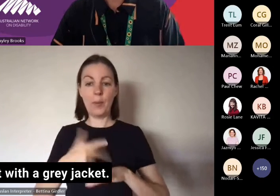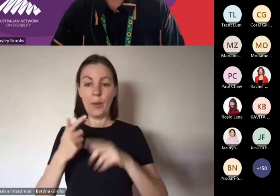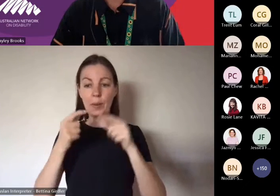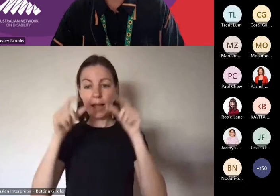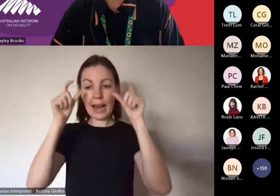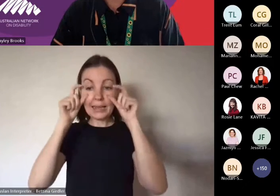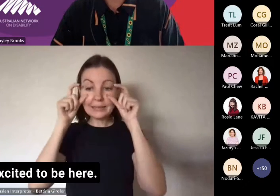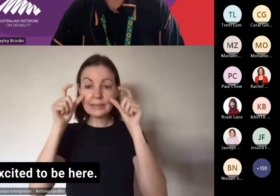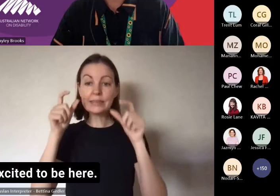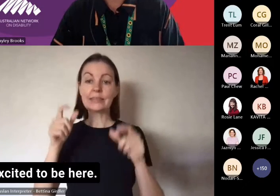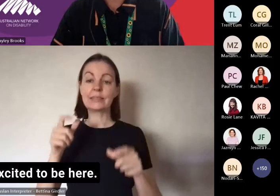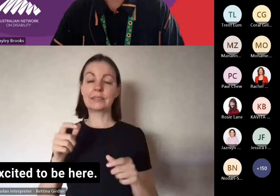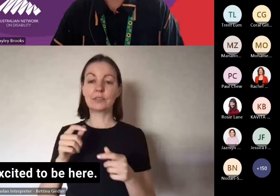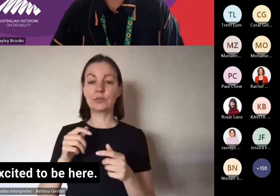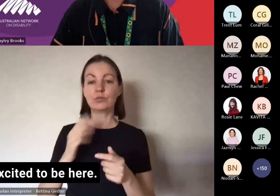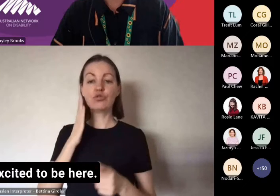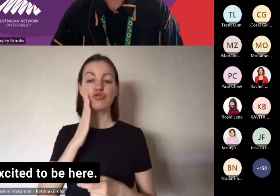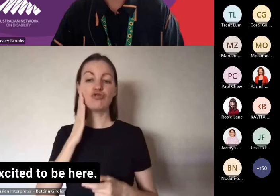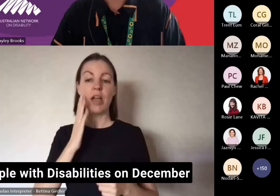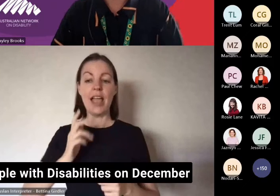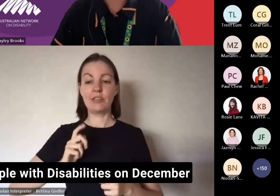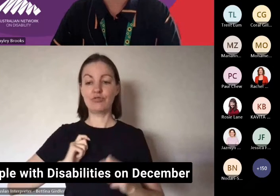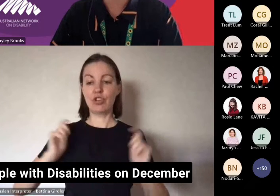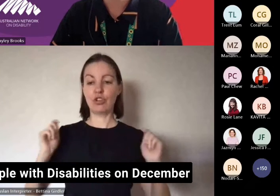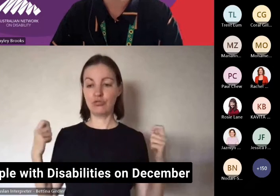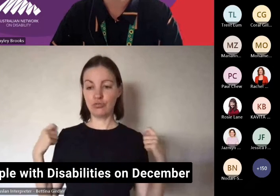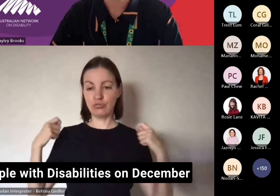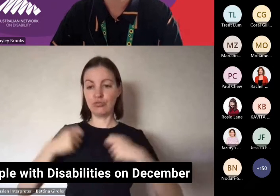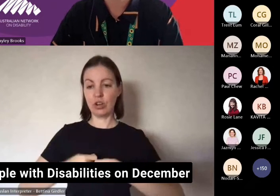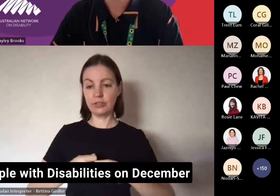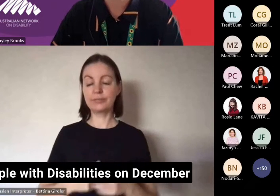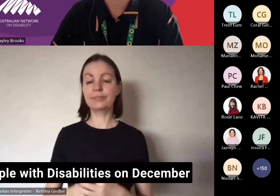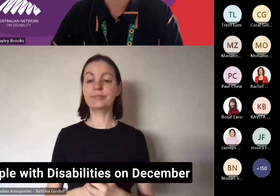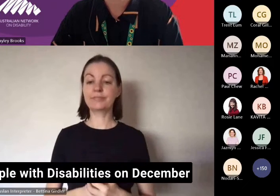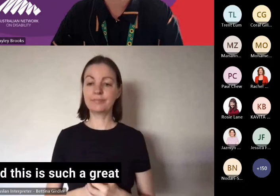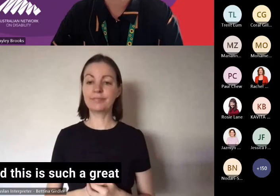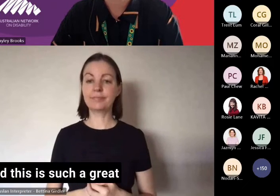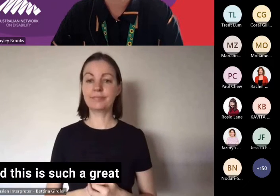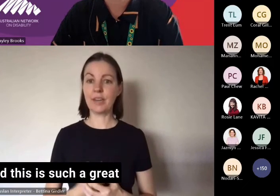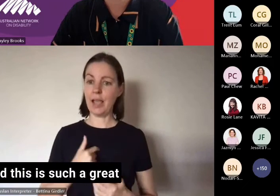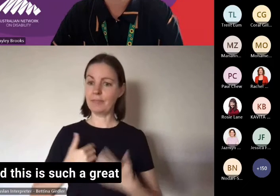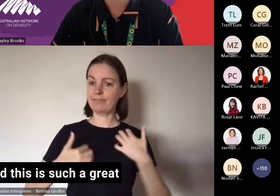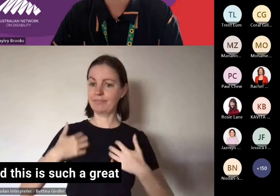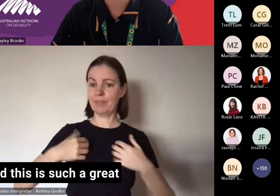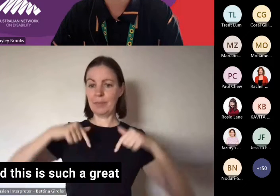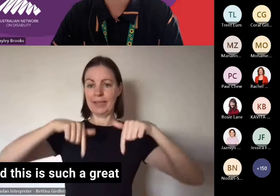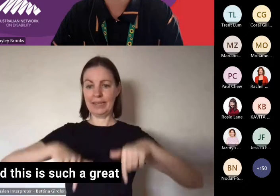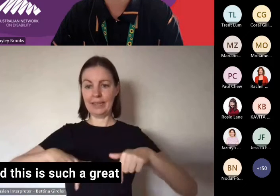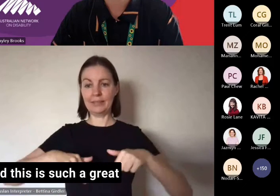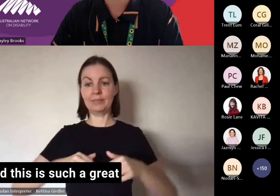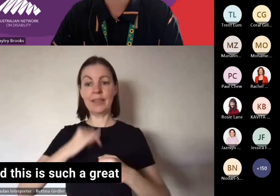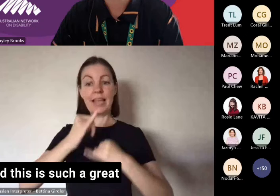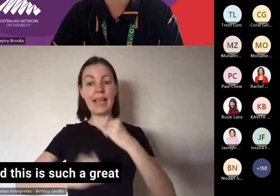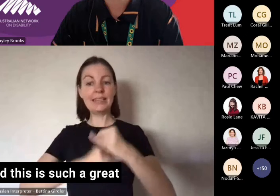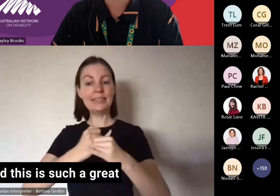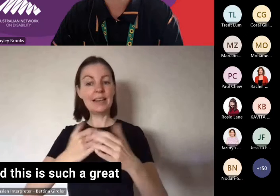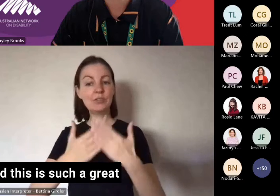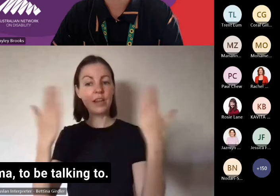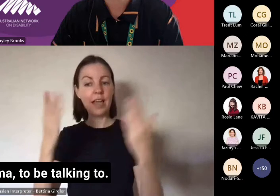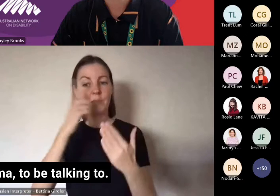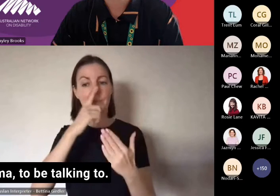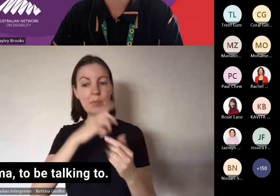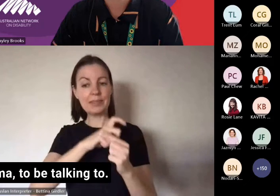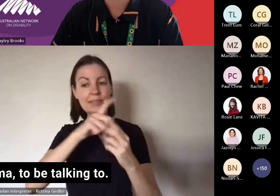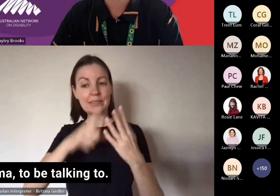jacket. Really excited to be here. International Day of People with Disabilities on December the 3rd. And this is such a